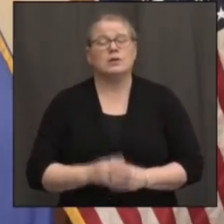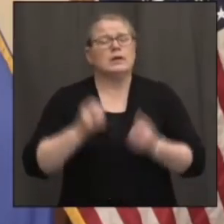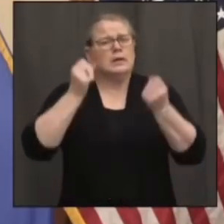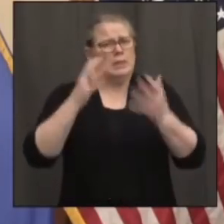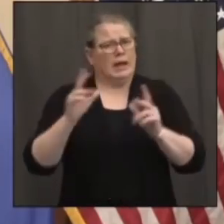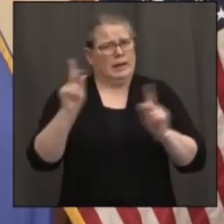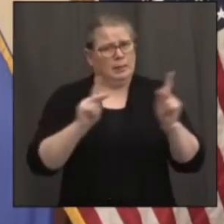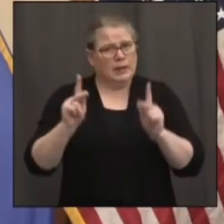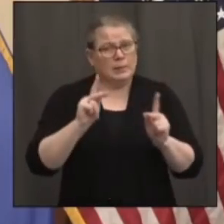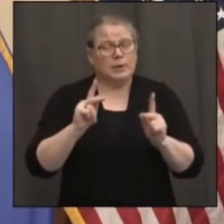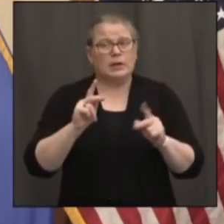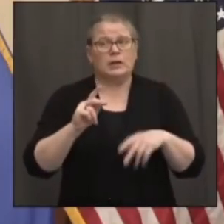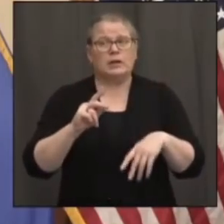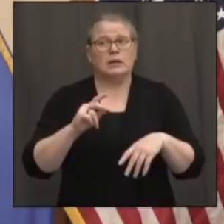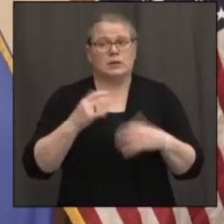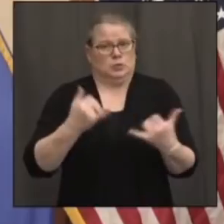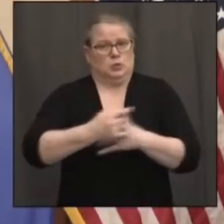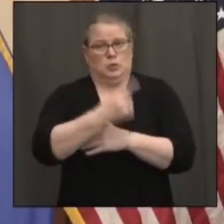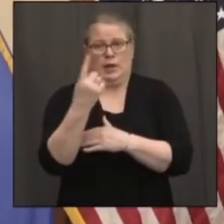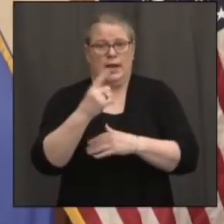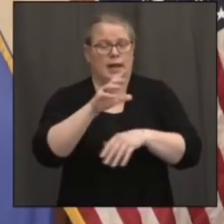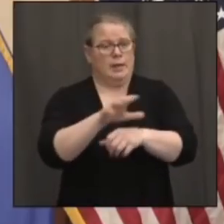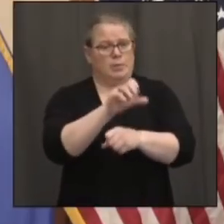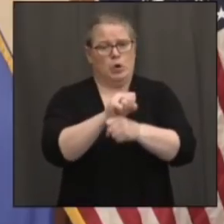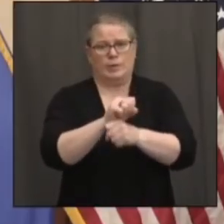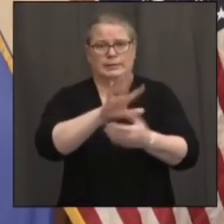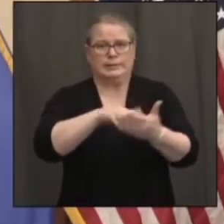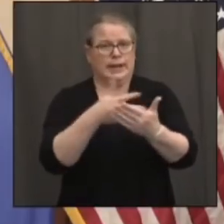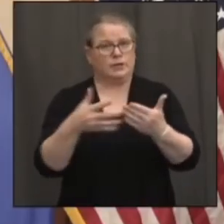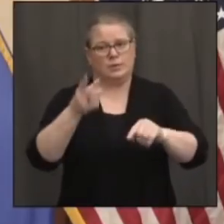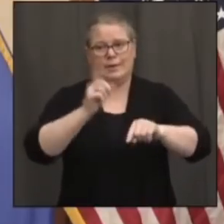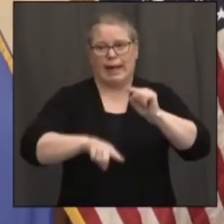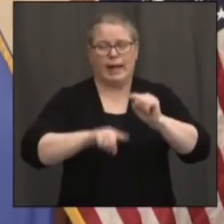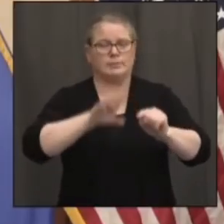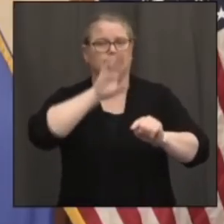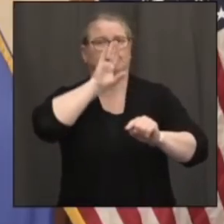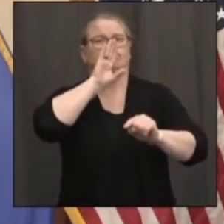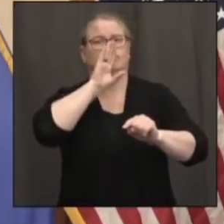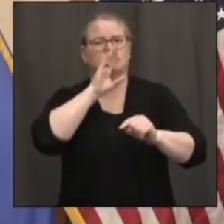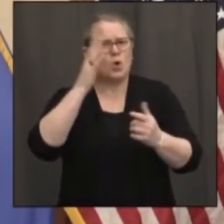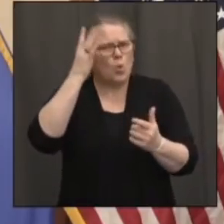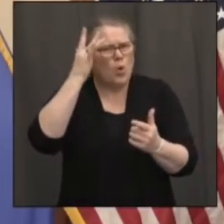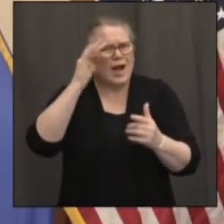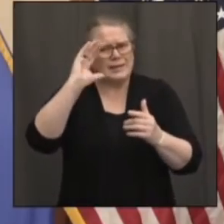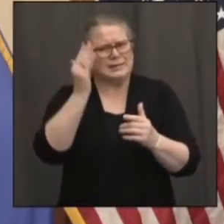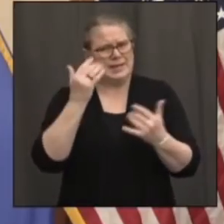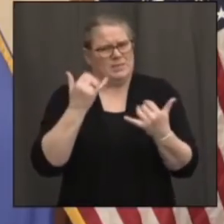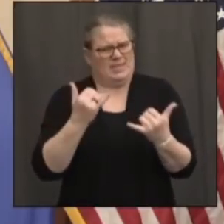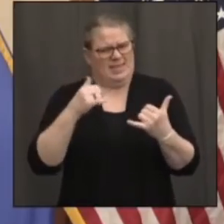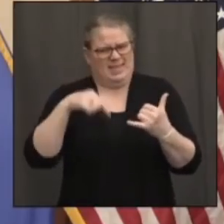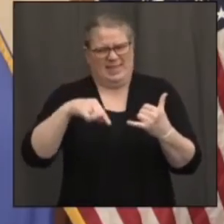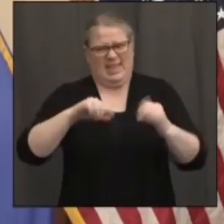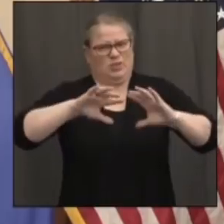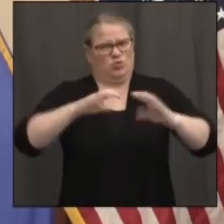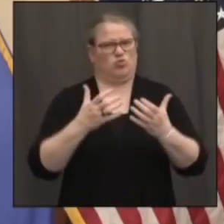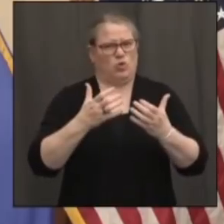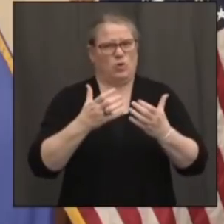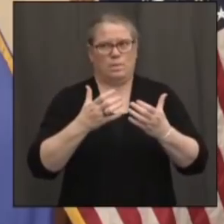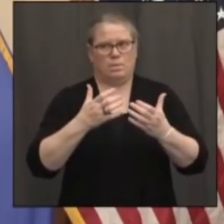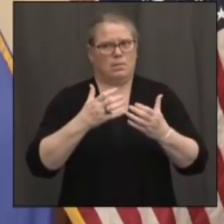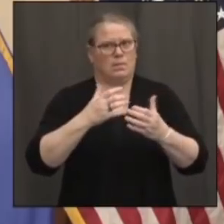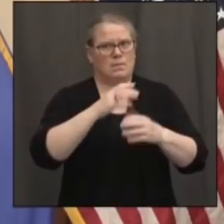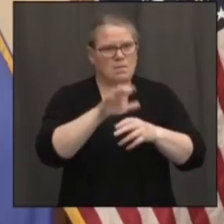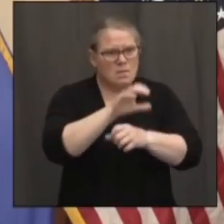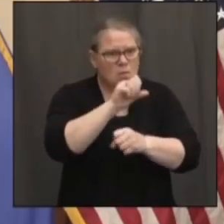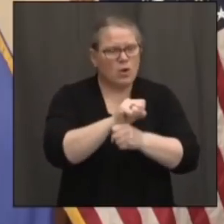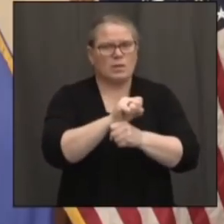able to schedule a vaccine today, why is it seemingly harder to make an appointment this time around than it was the last time that